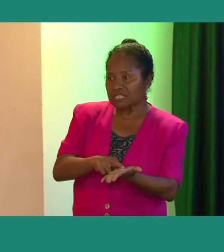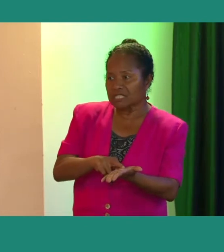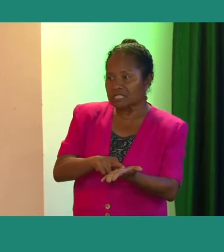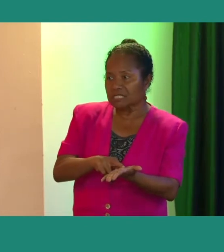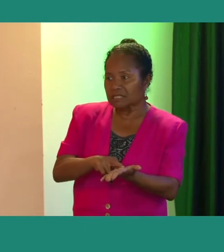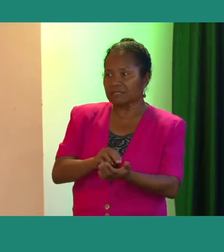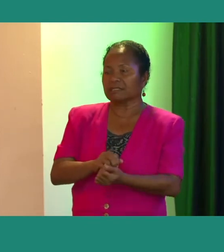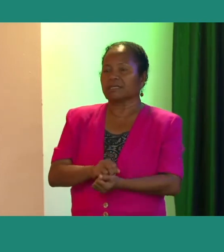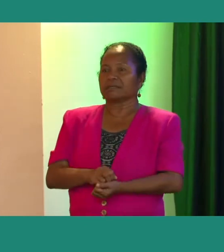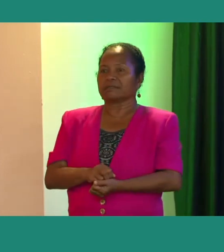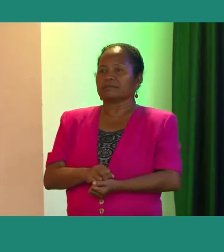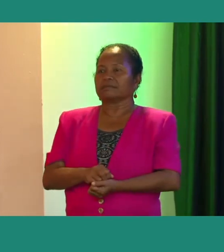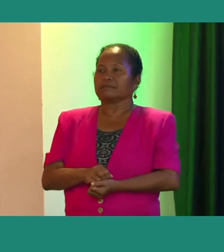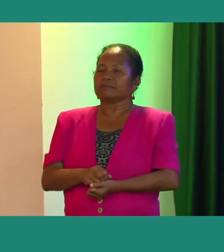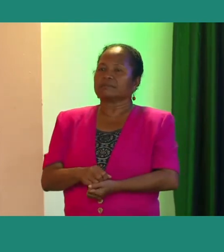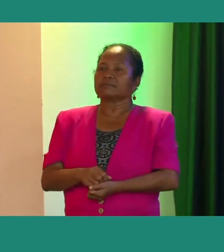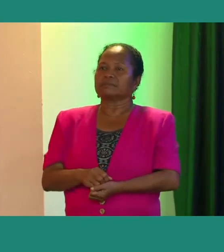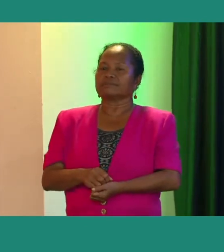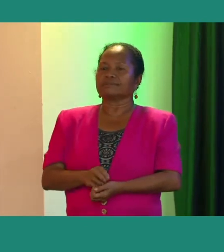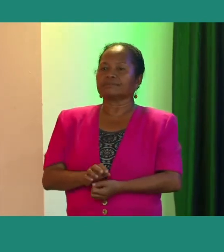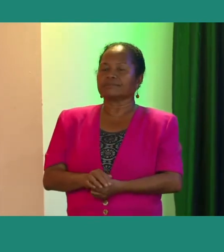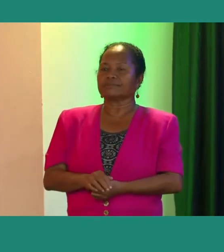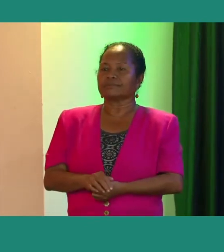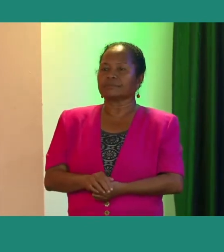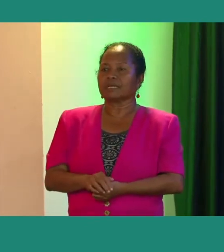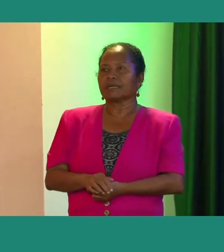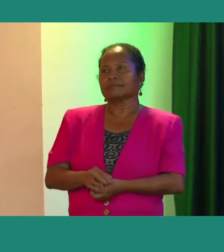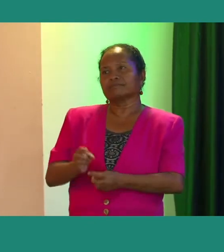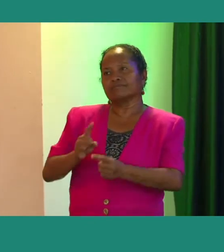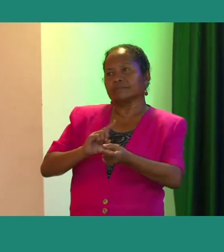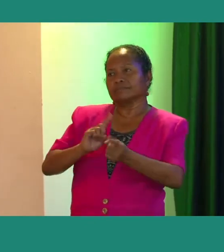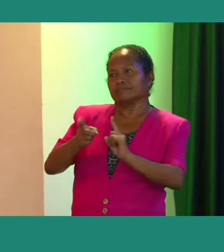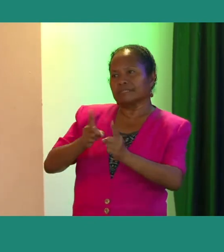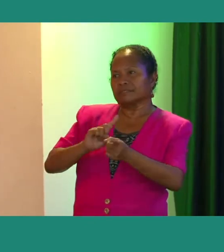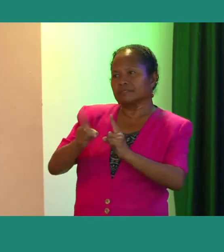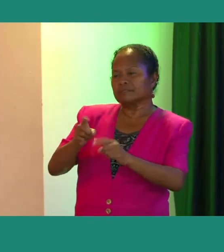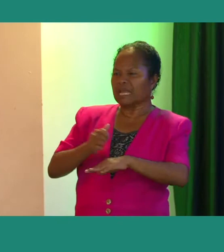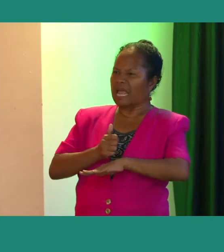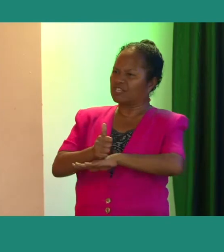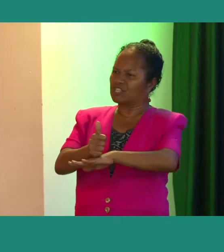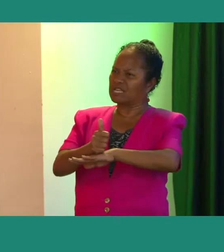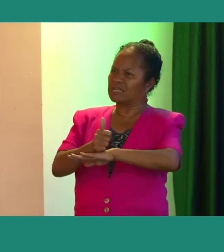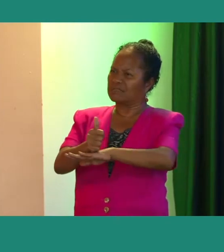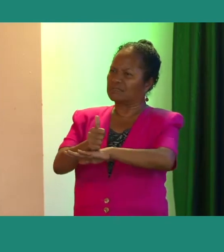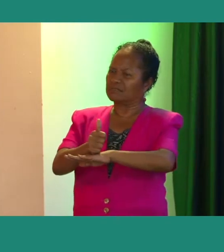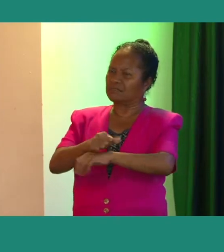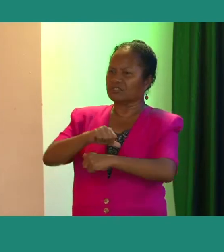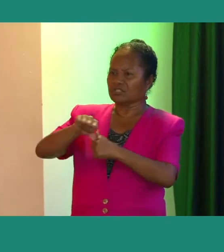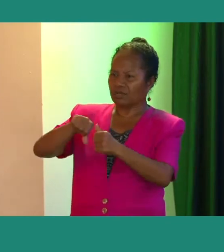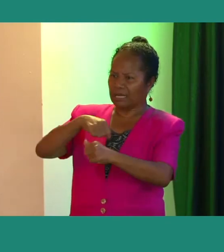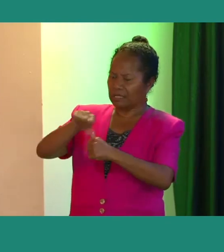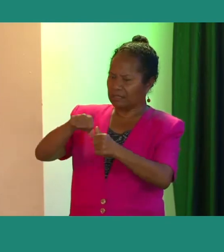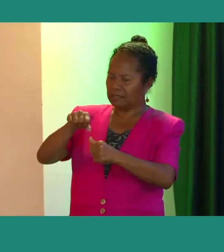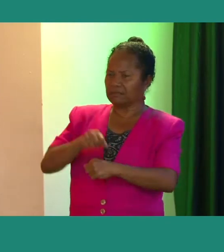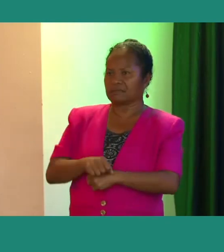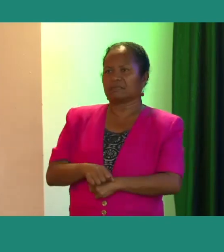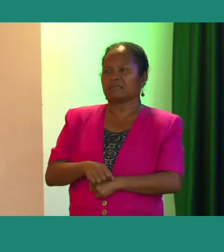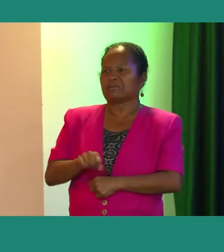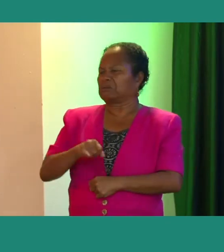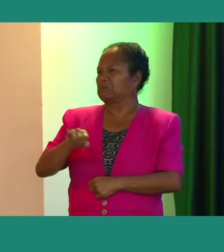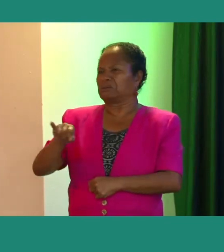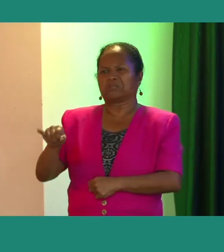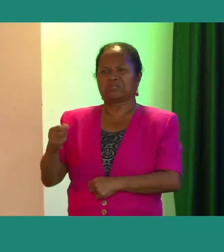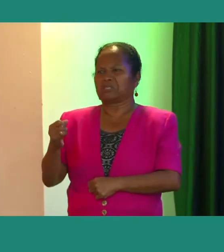having, you know, impactful conversations and actions in those organisations, and not just having